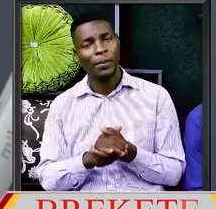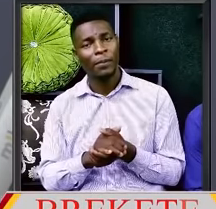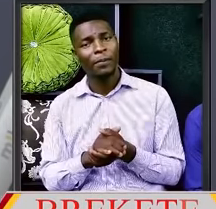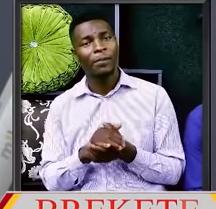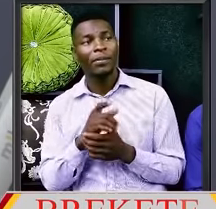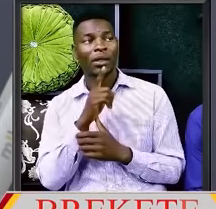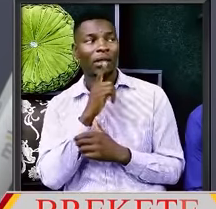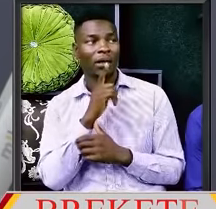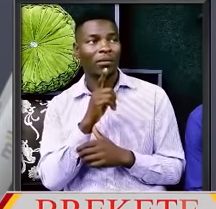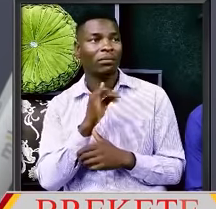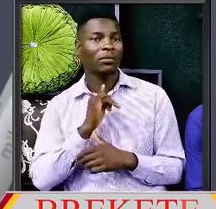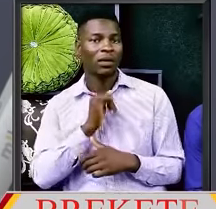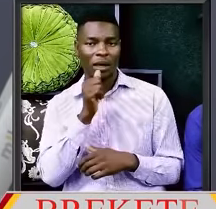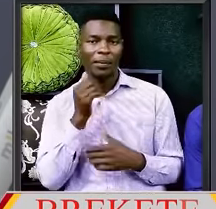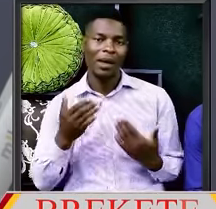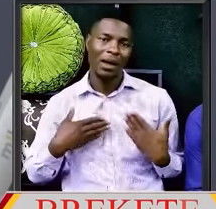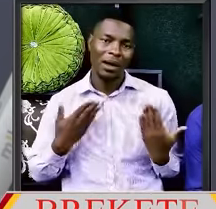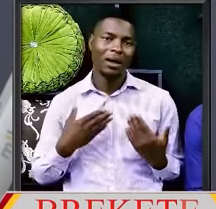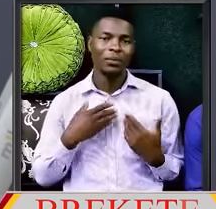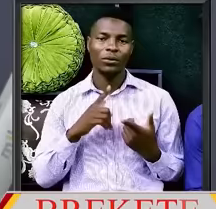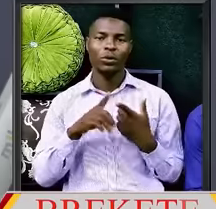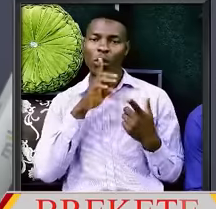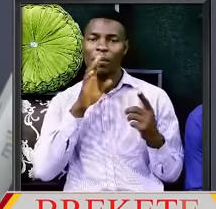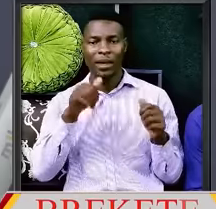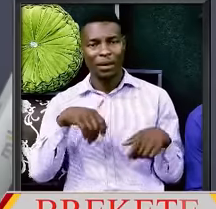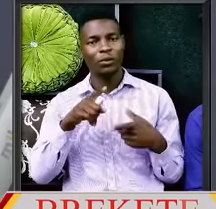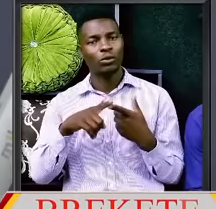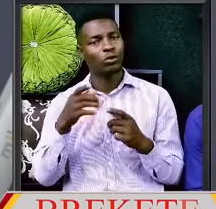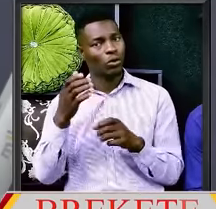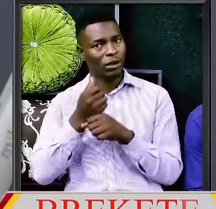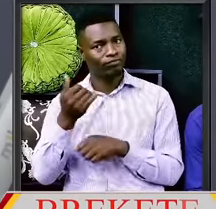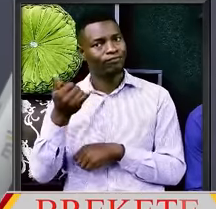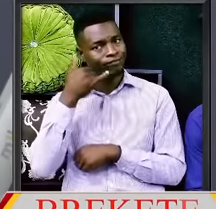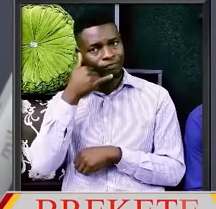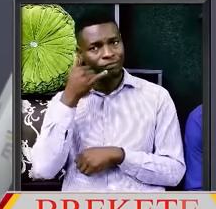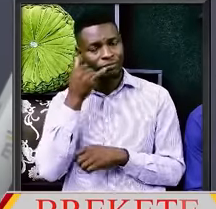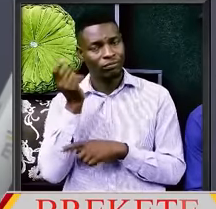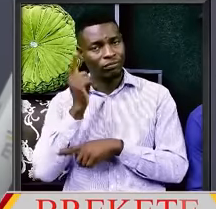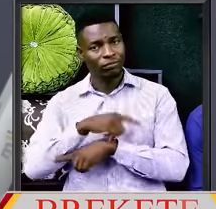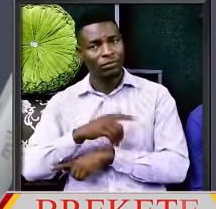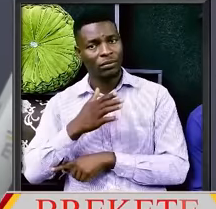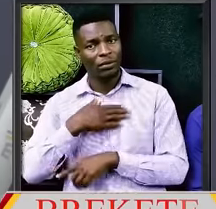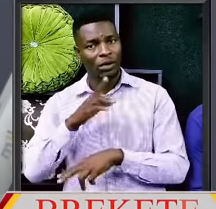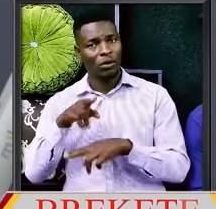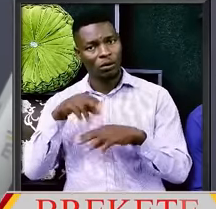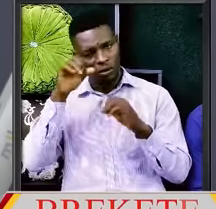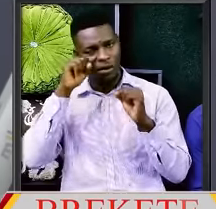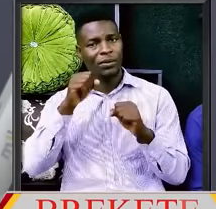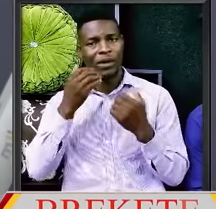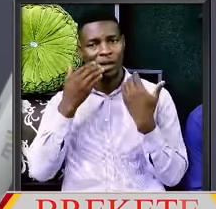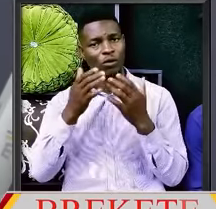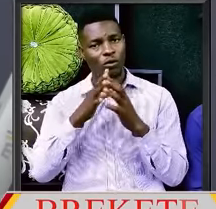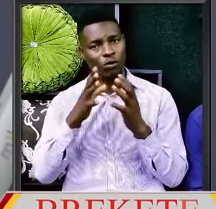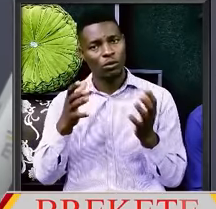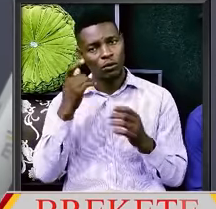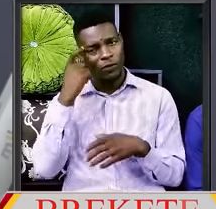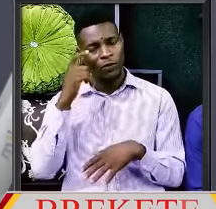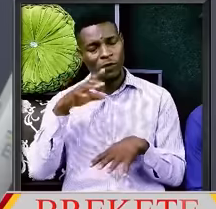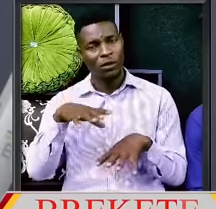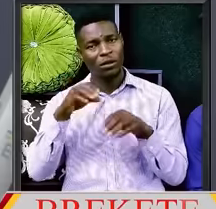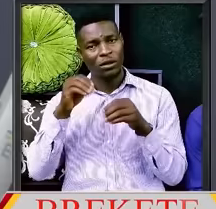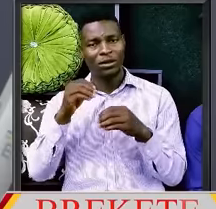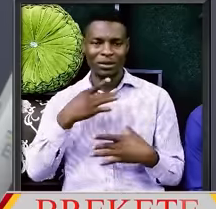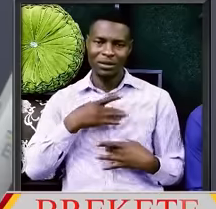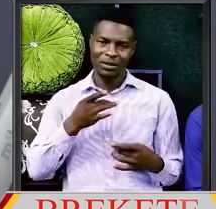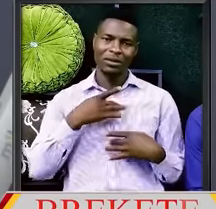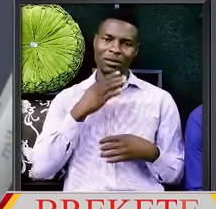In fact, I'm so happy that I'm able to get through to you. Yes, ma'am. Ordinary President, thank you so much for taking